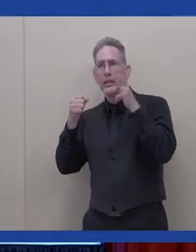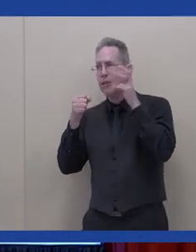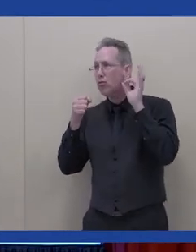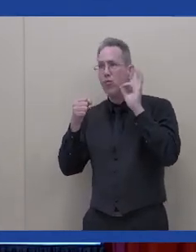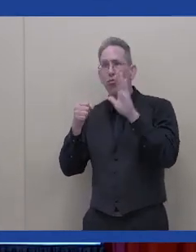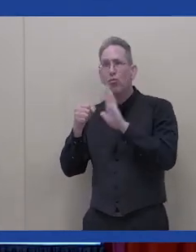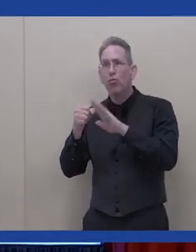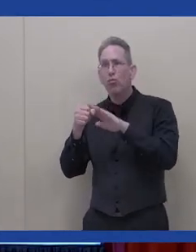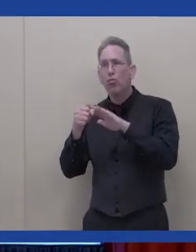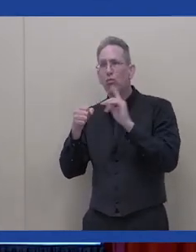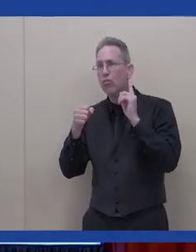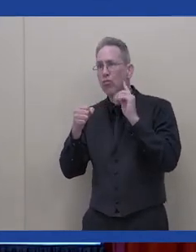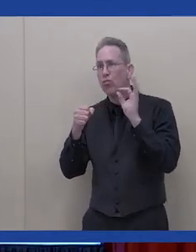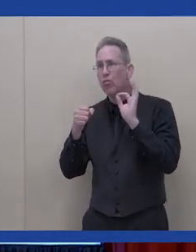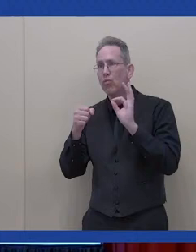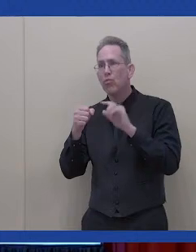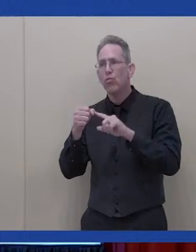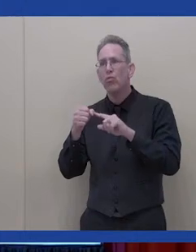But mostly Emma.